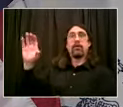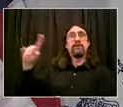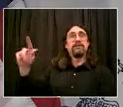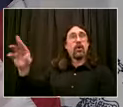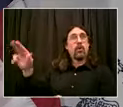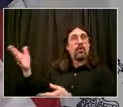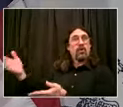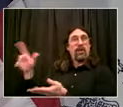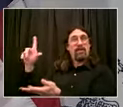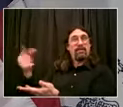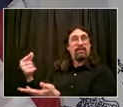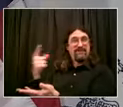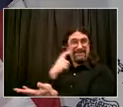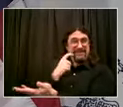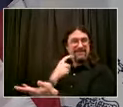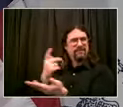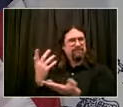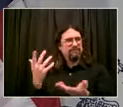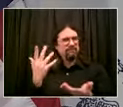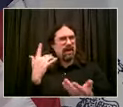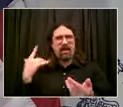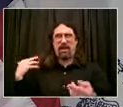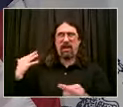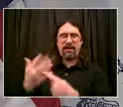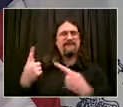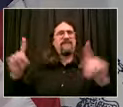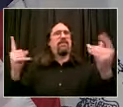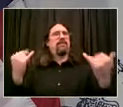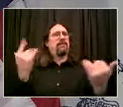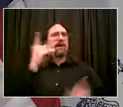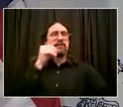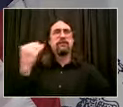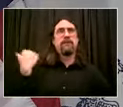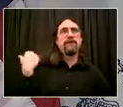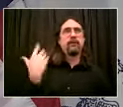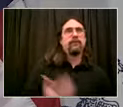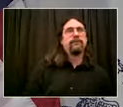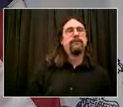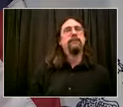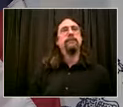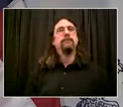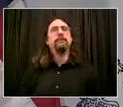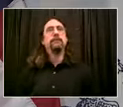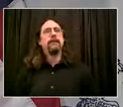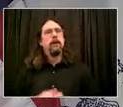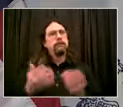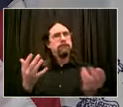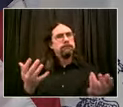around in the battle against COVID, bringing us back from being the epicenter to being one of the safest